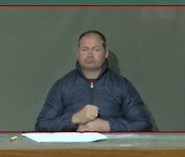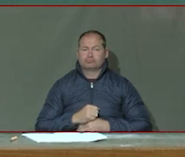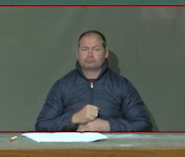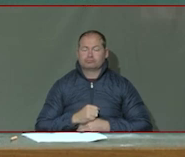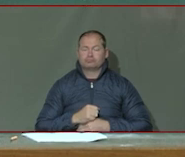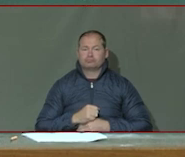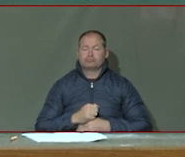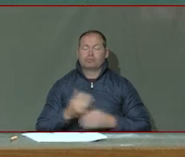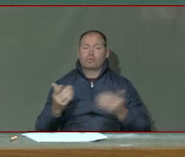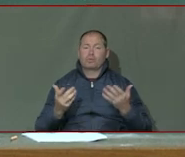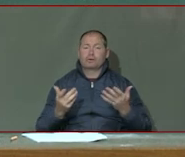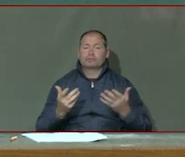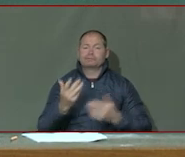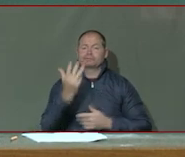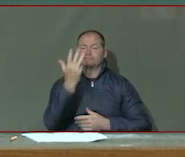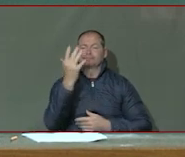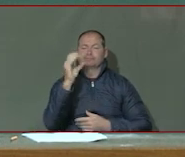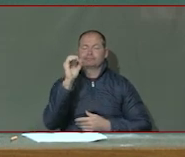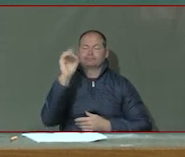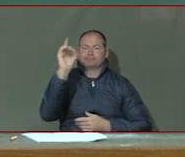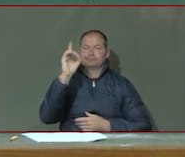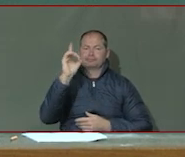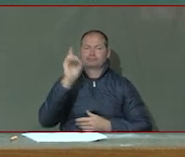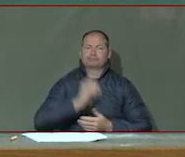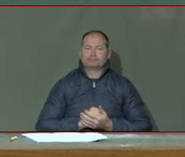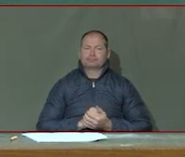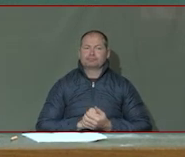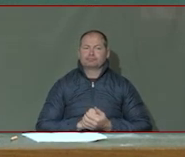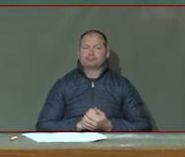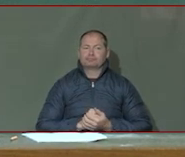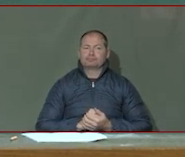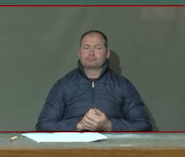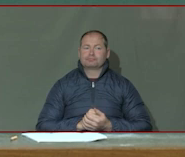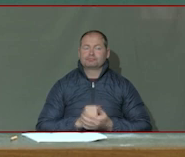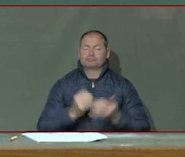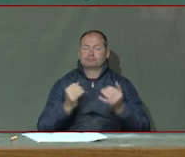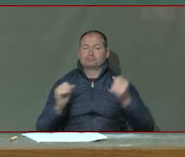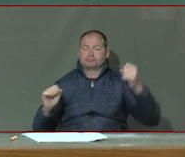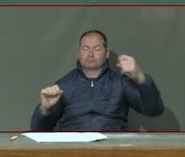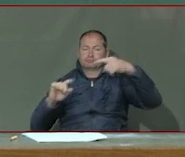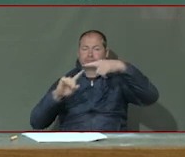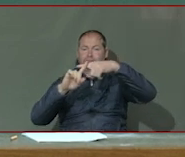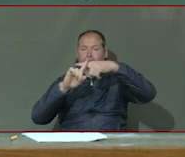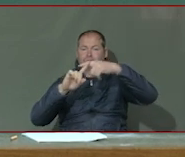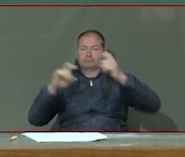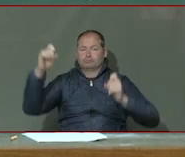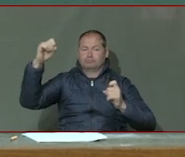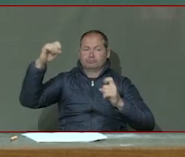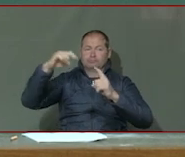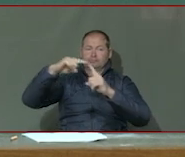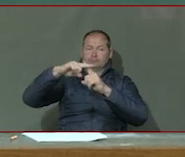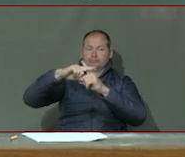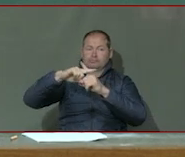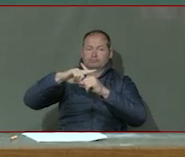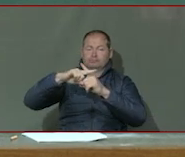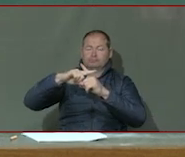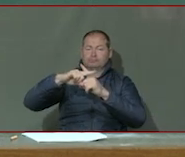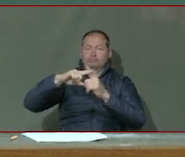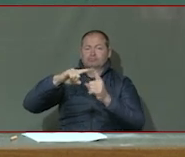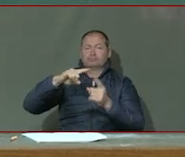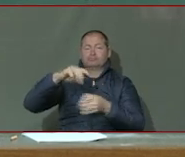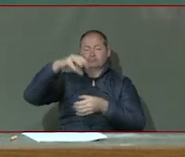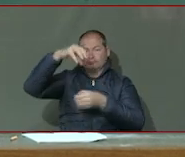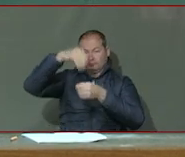90 degrees. And the diagonals bisect the interior angles